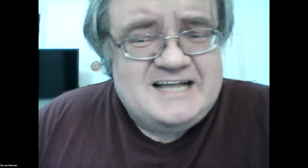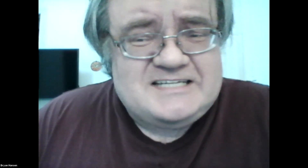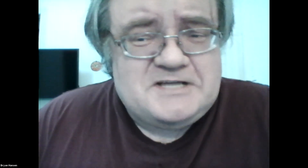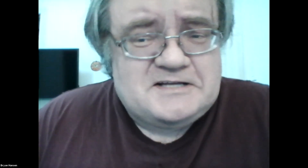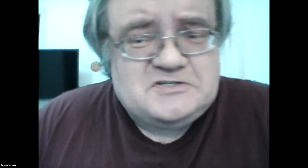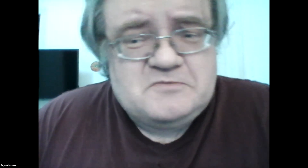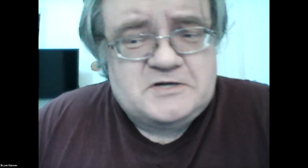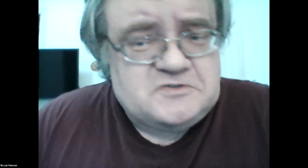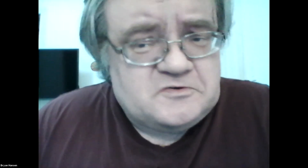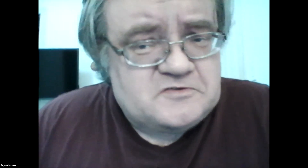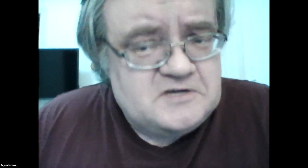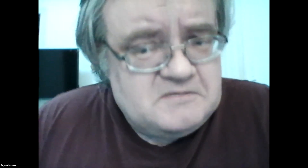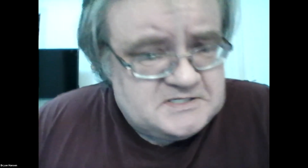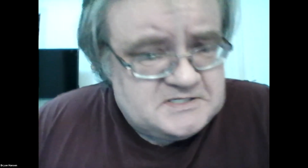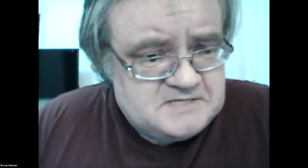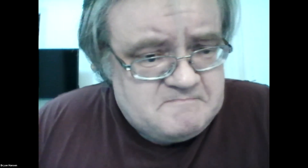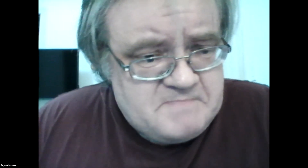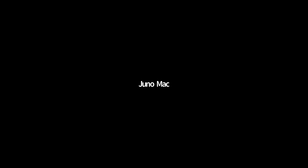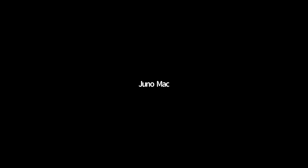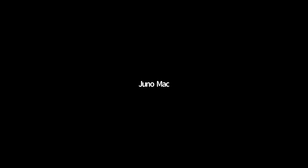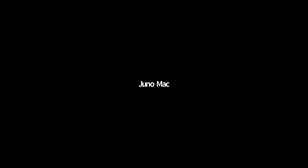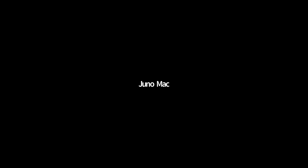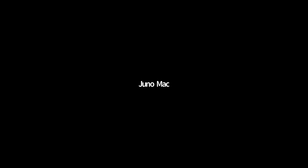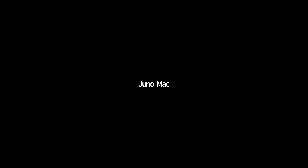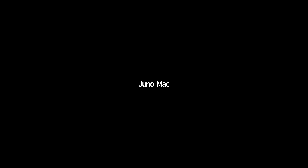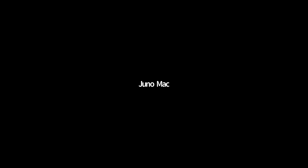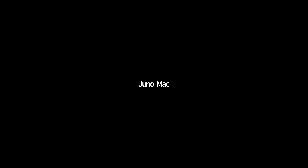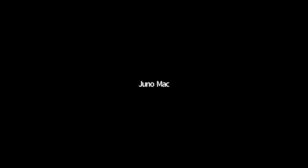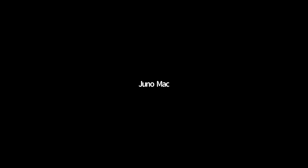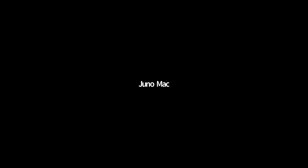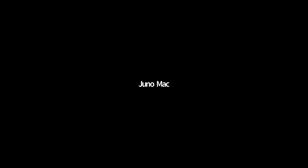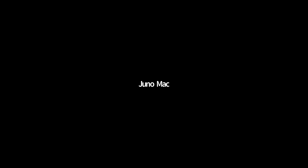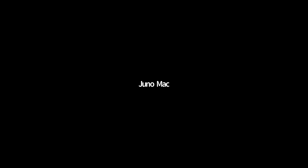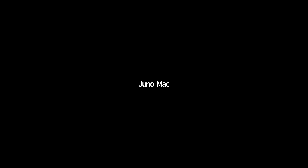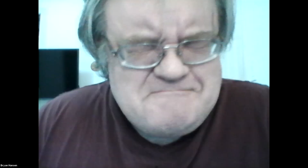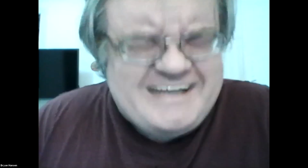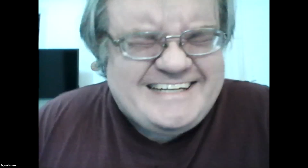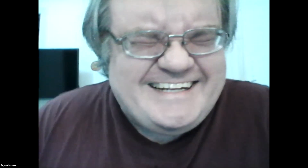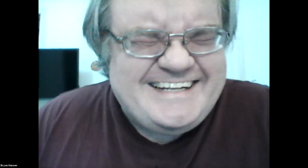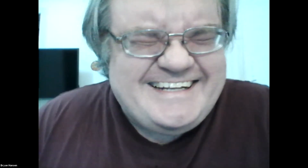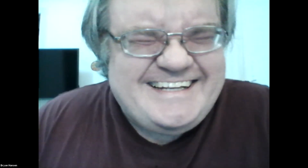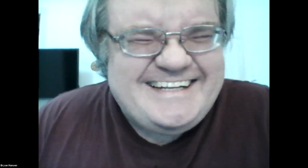I guess I'm telling too much truth. But anyway, rule number 7 is